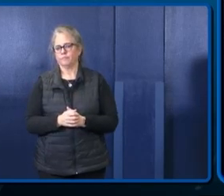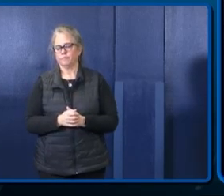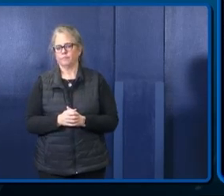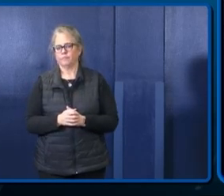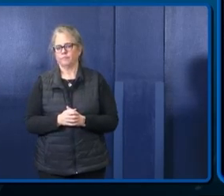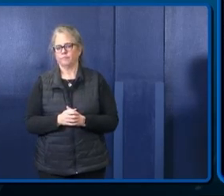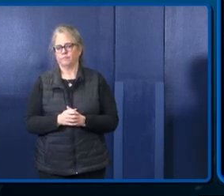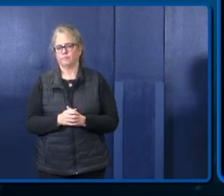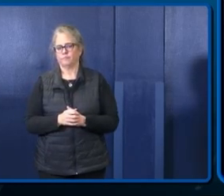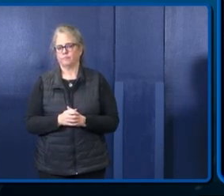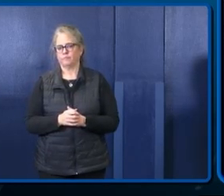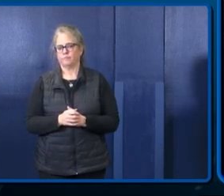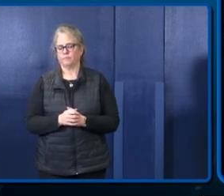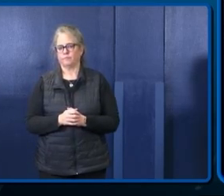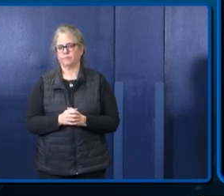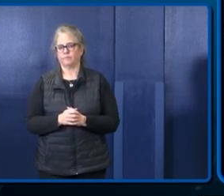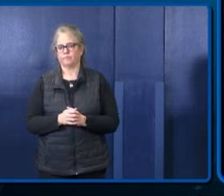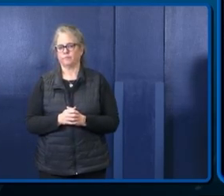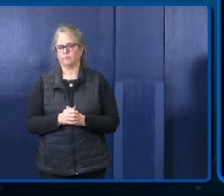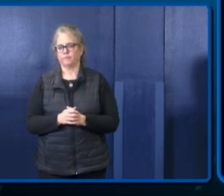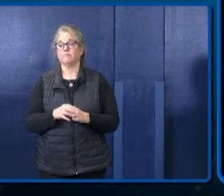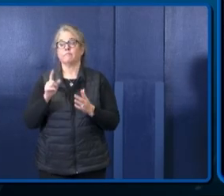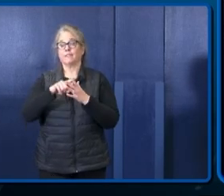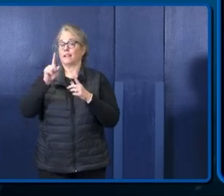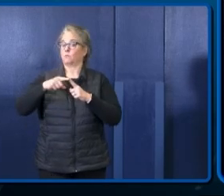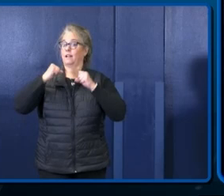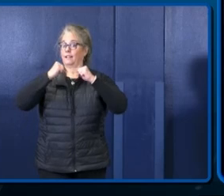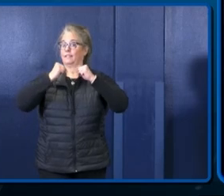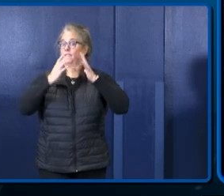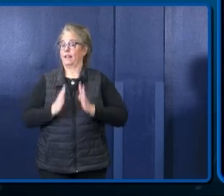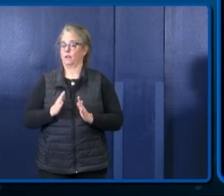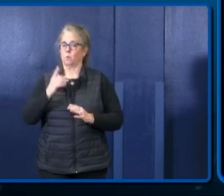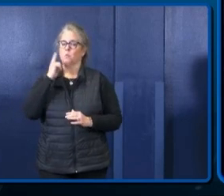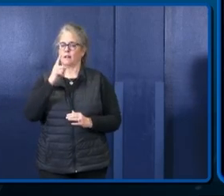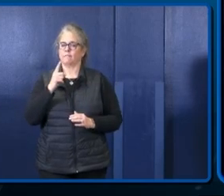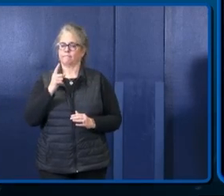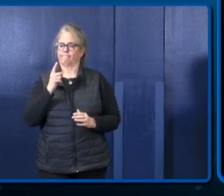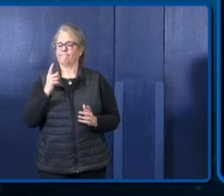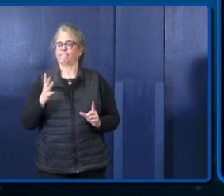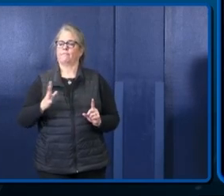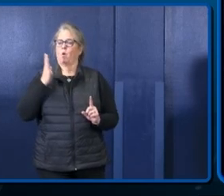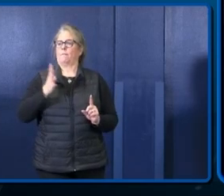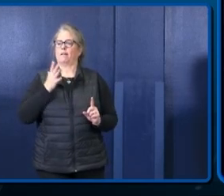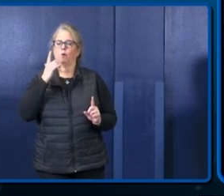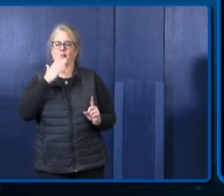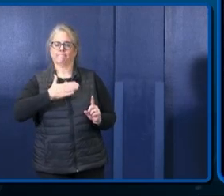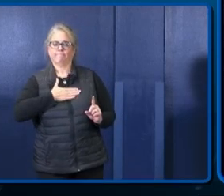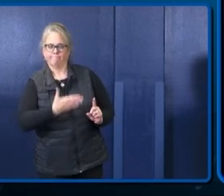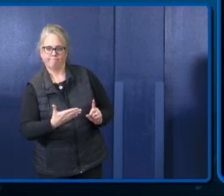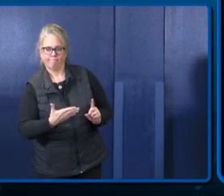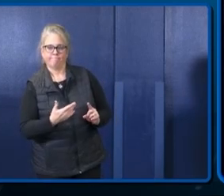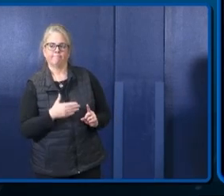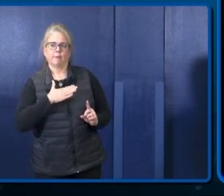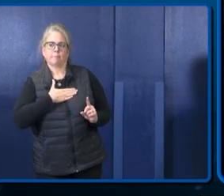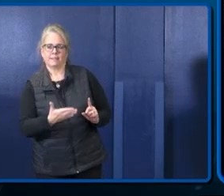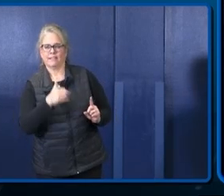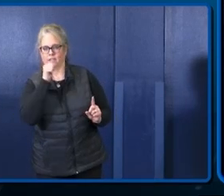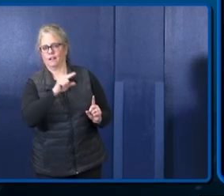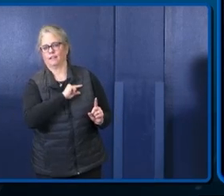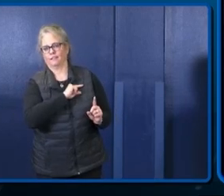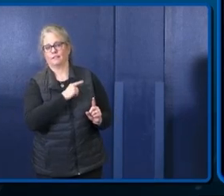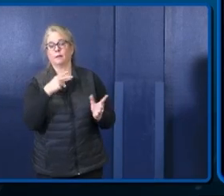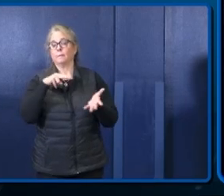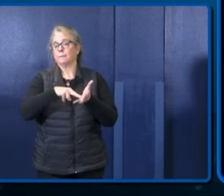their formal plea. In almost all cases, that formal plea will be not guilty, meaning that they are going to contest the